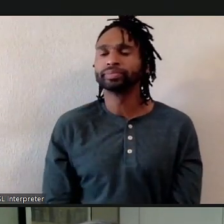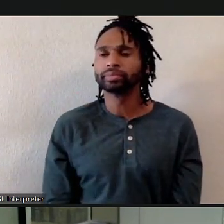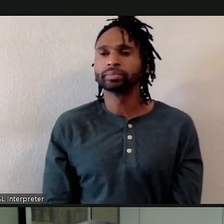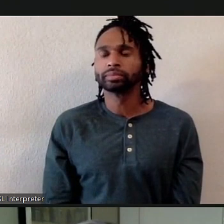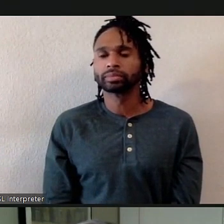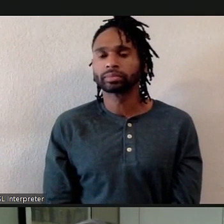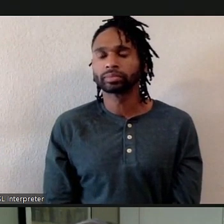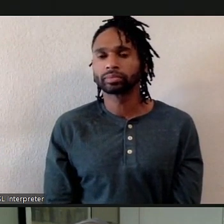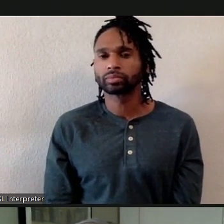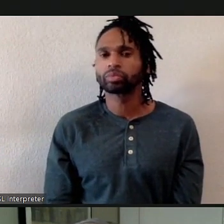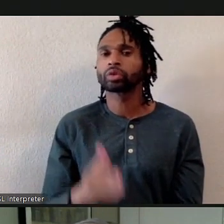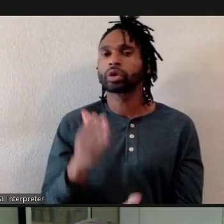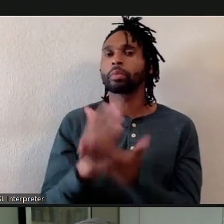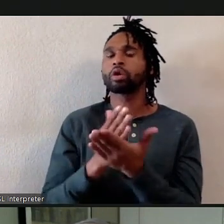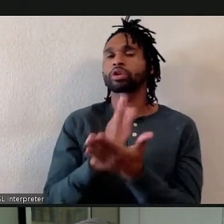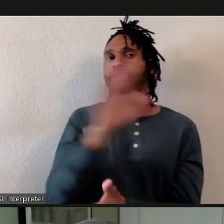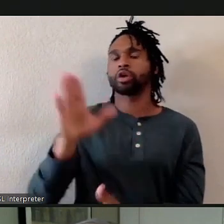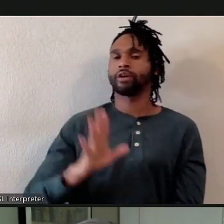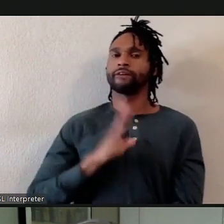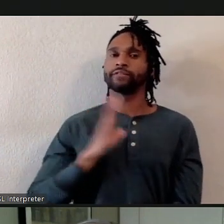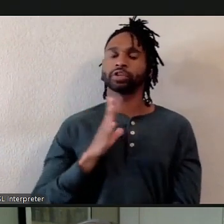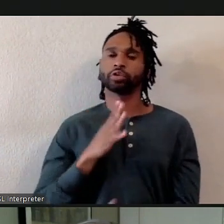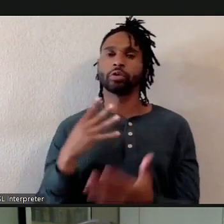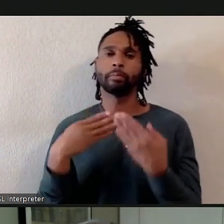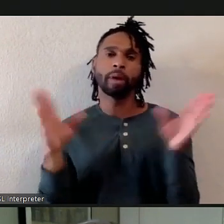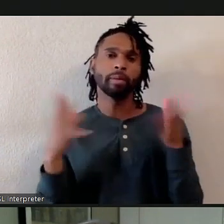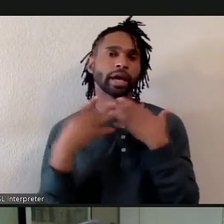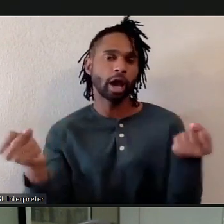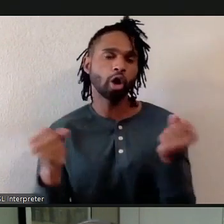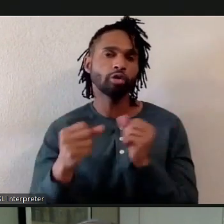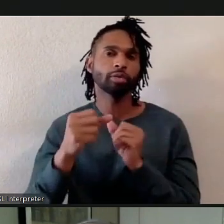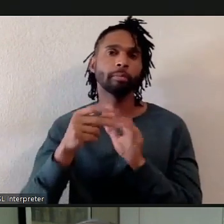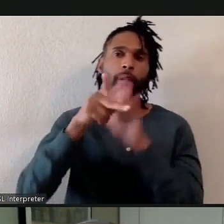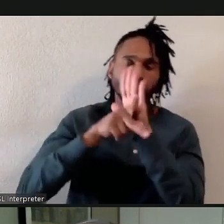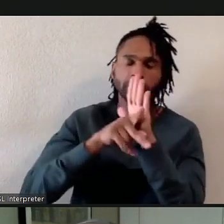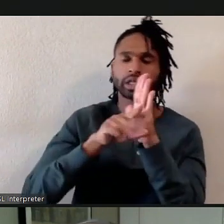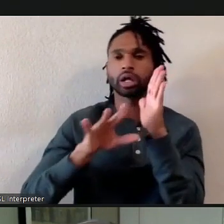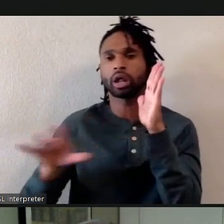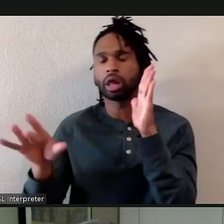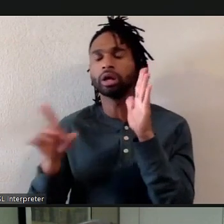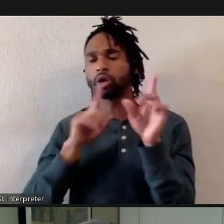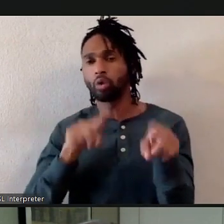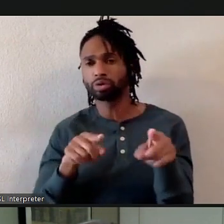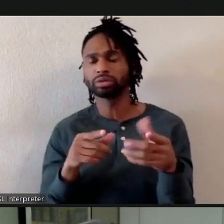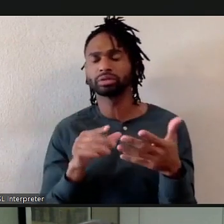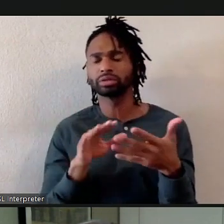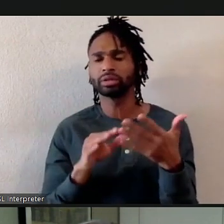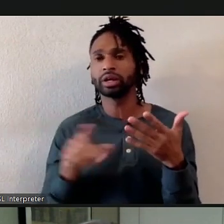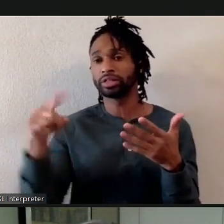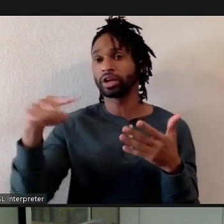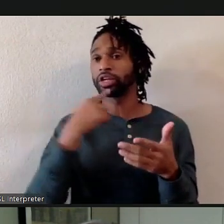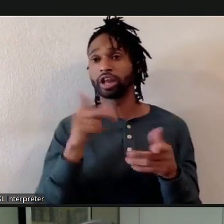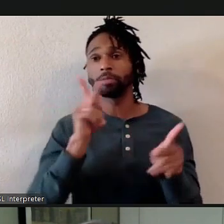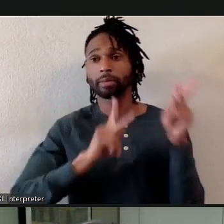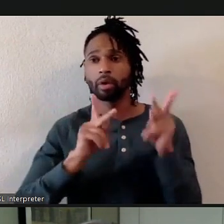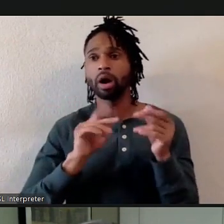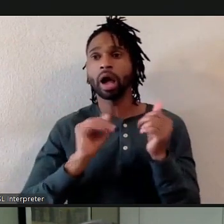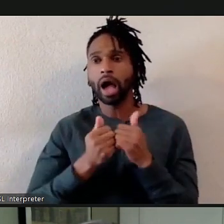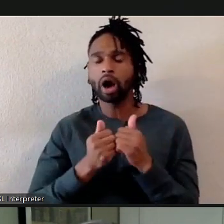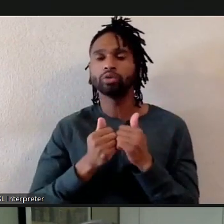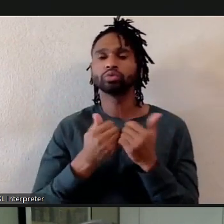made it part of their official public health orders and policies. They're telling people how to